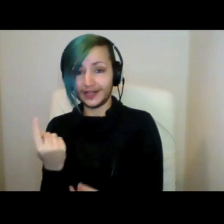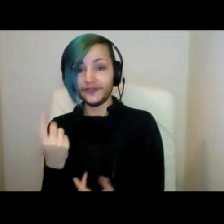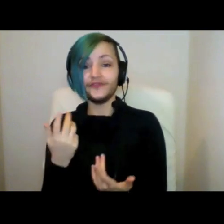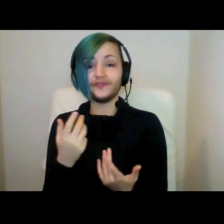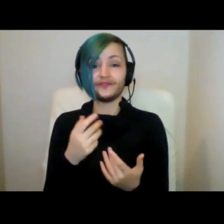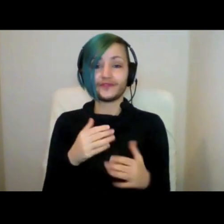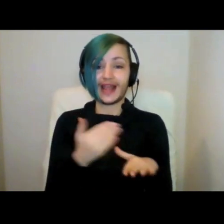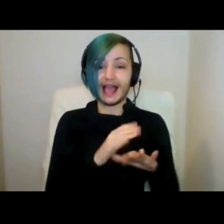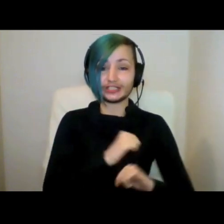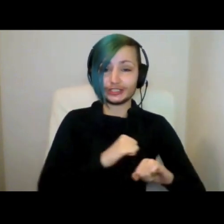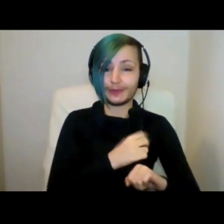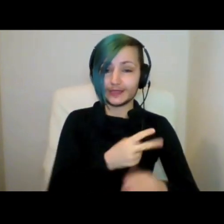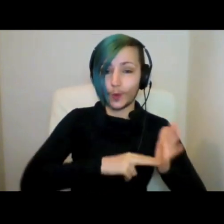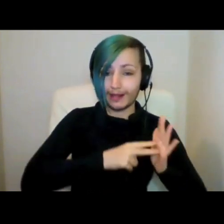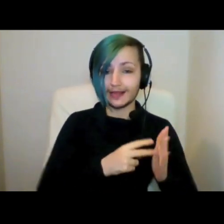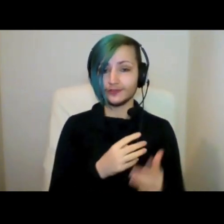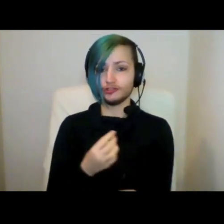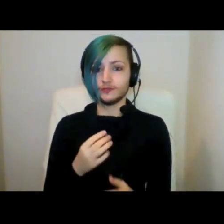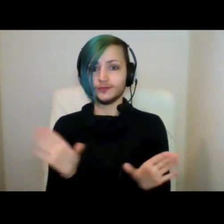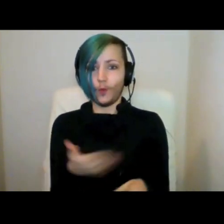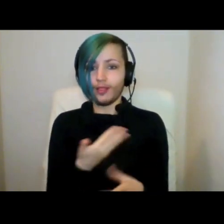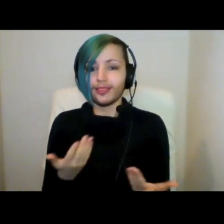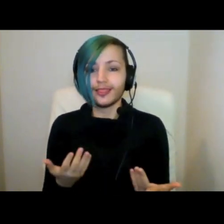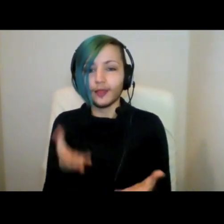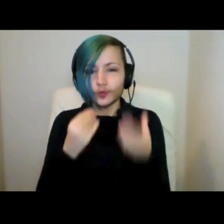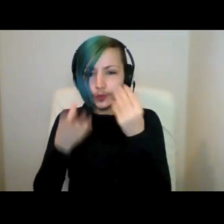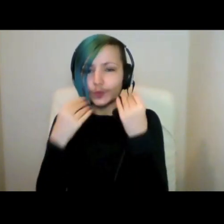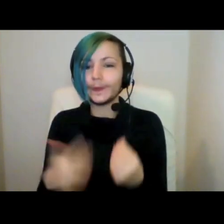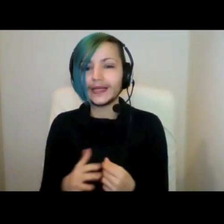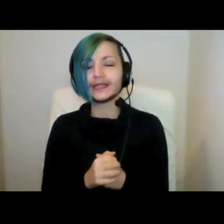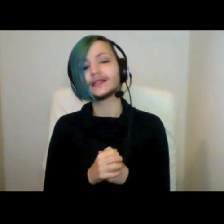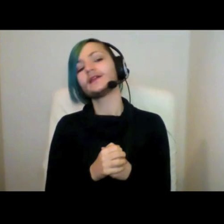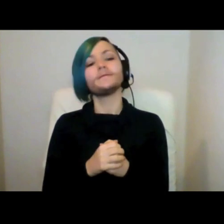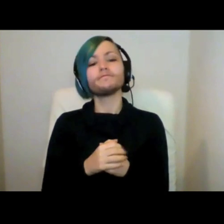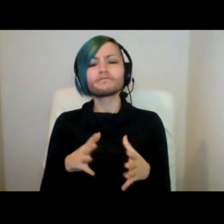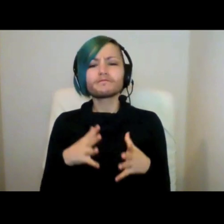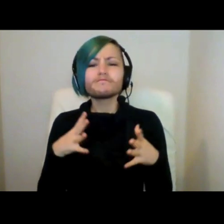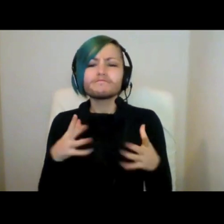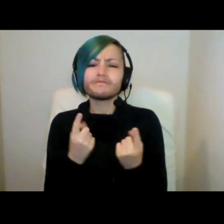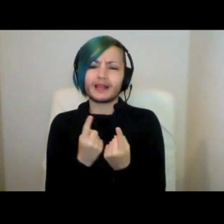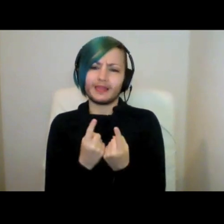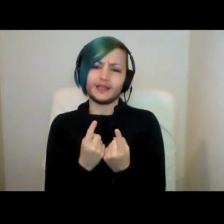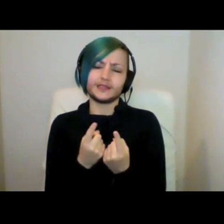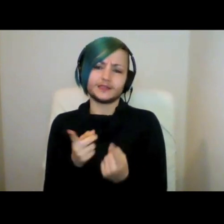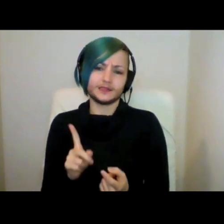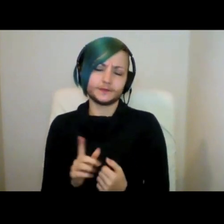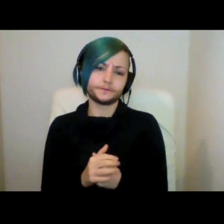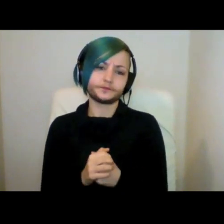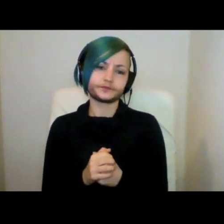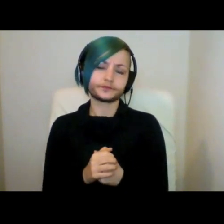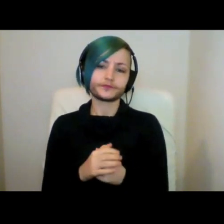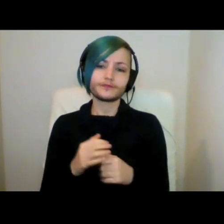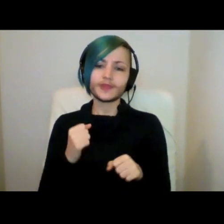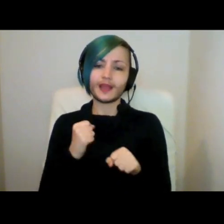organisation. So I think Nina took part, the biggest moment for Nina really was when she took part in the